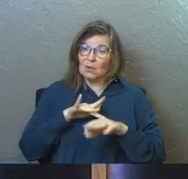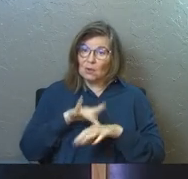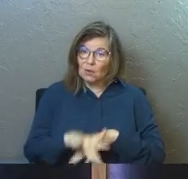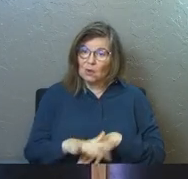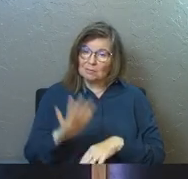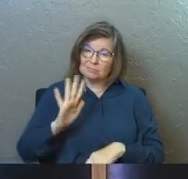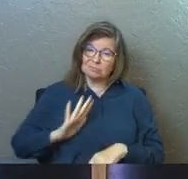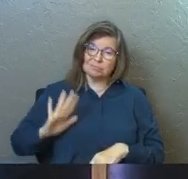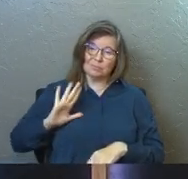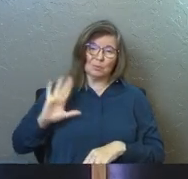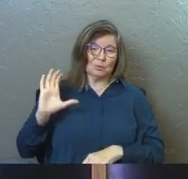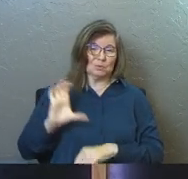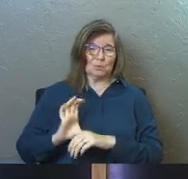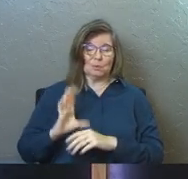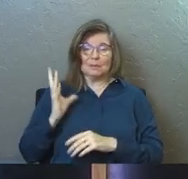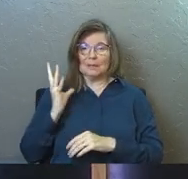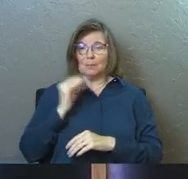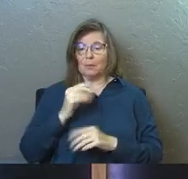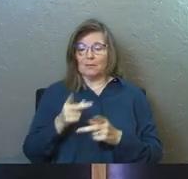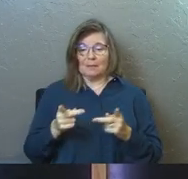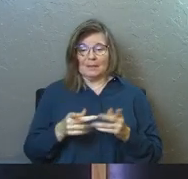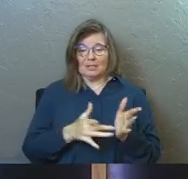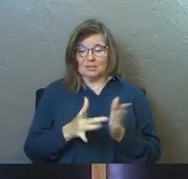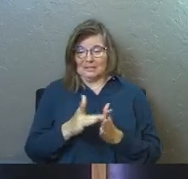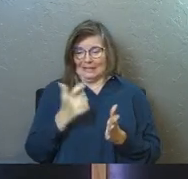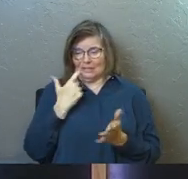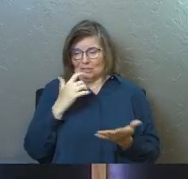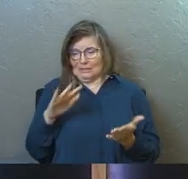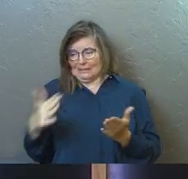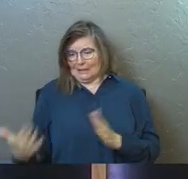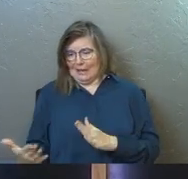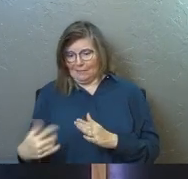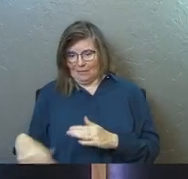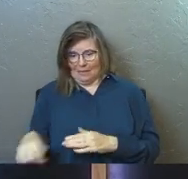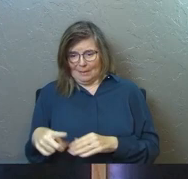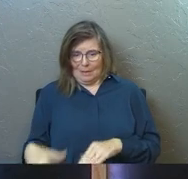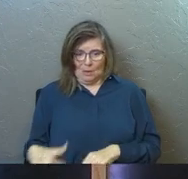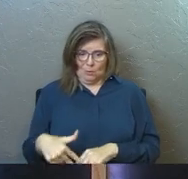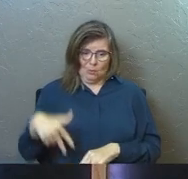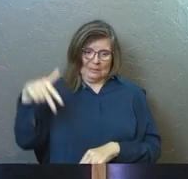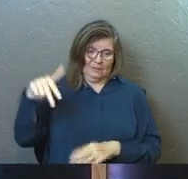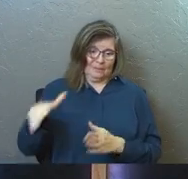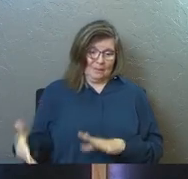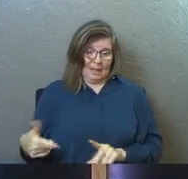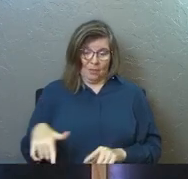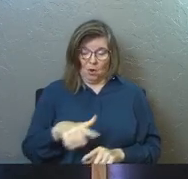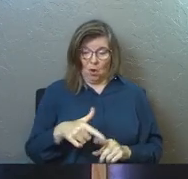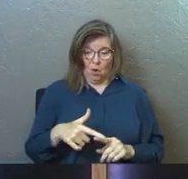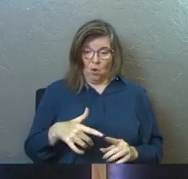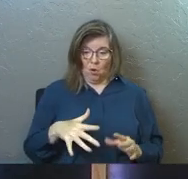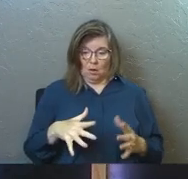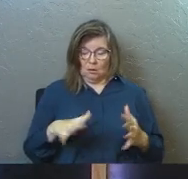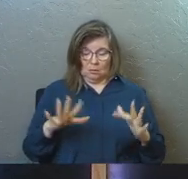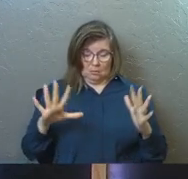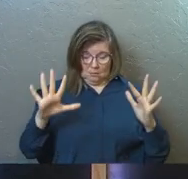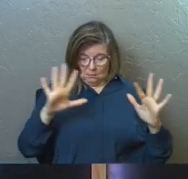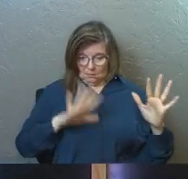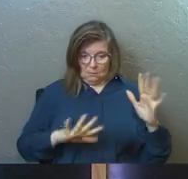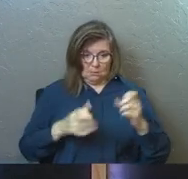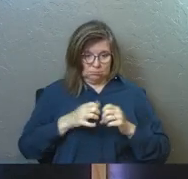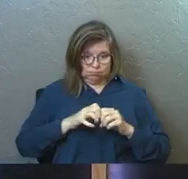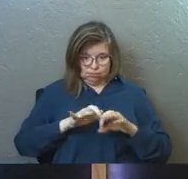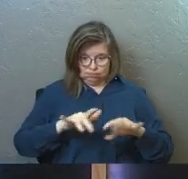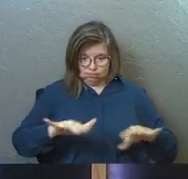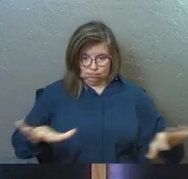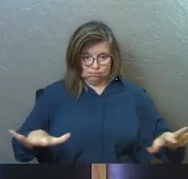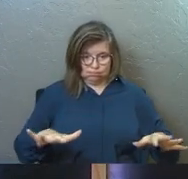early on, when the church was just in this beautiful place, Jesus had just died for them all and risen from the dead, and they're all just like sweeping across